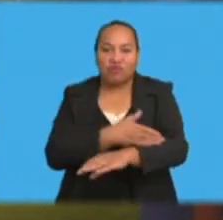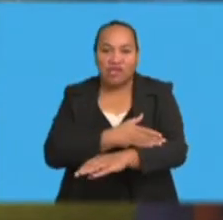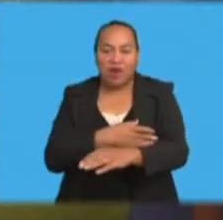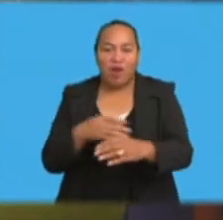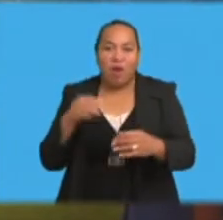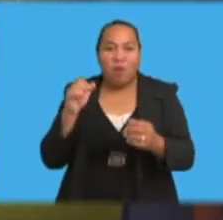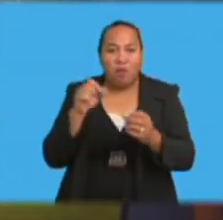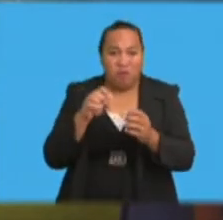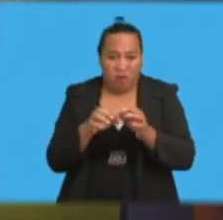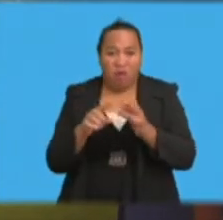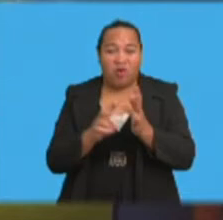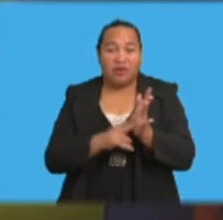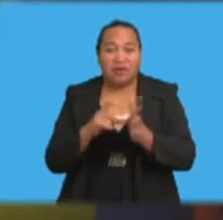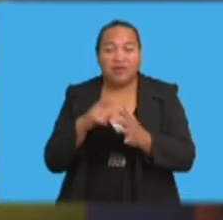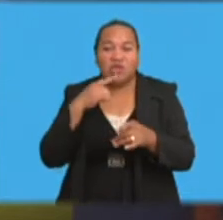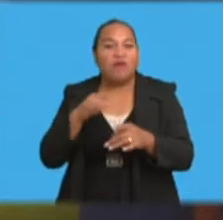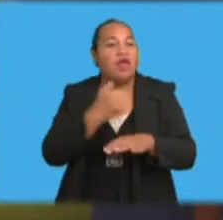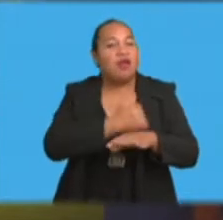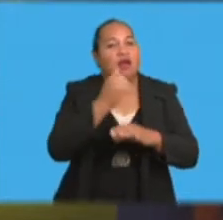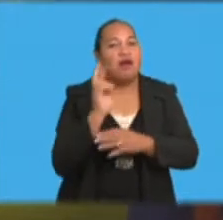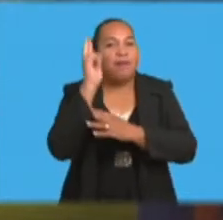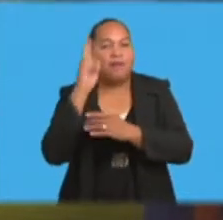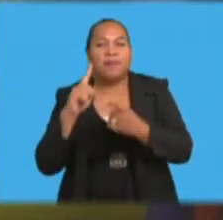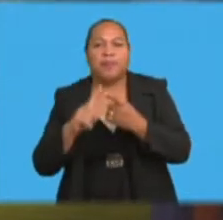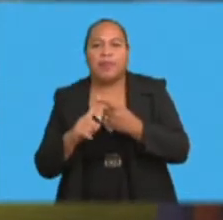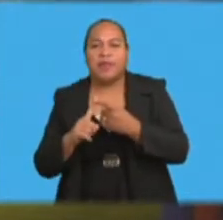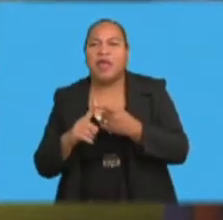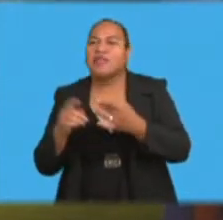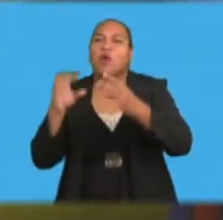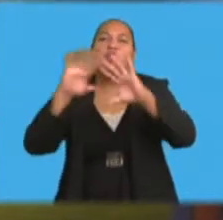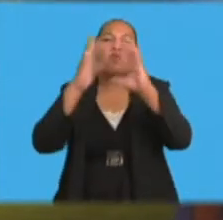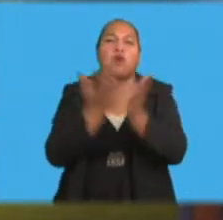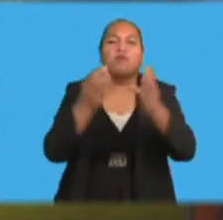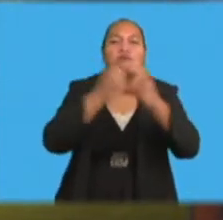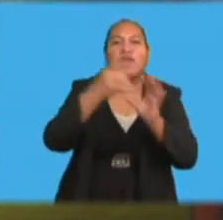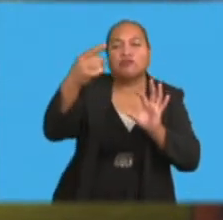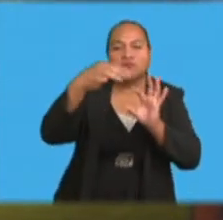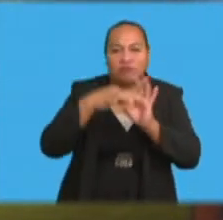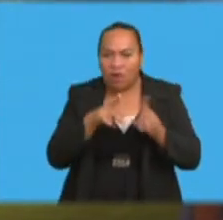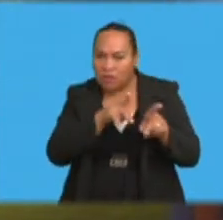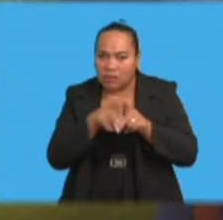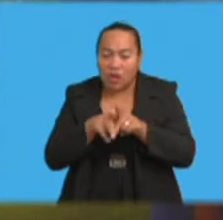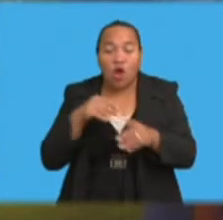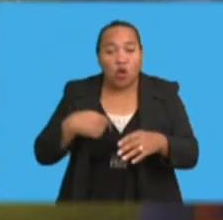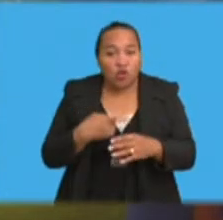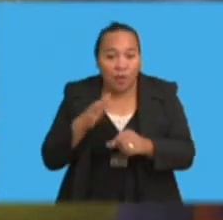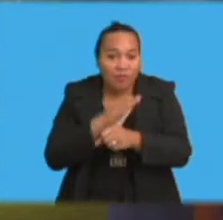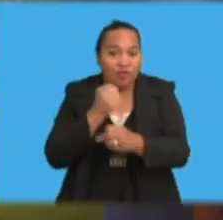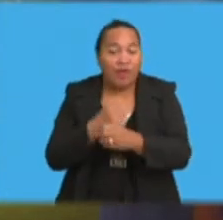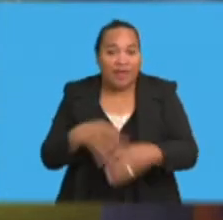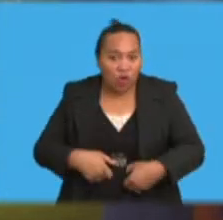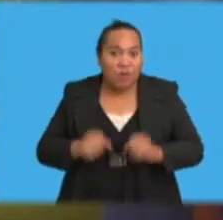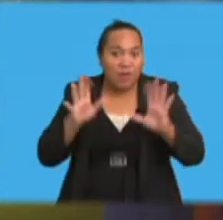including RBF, representatives from government, IFC and the World Bank, are continuing to work to ensure the commitments and